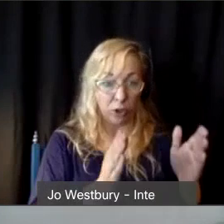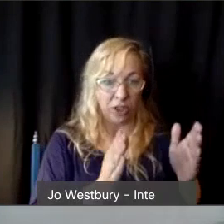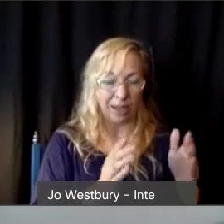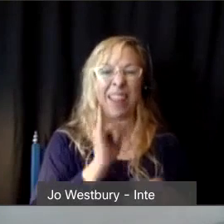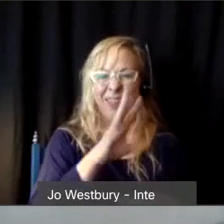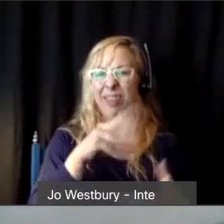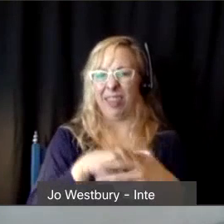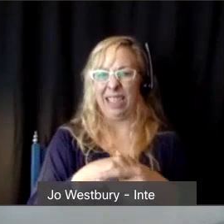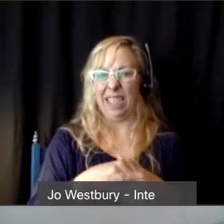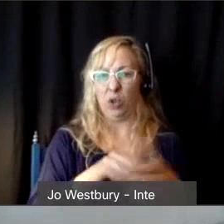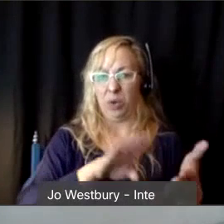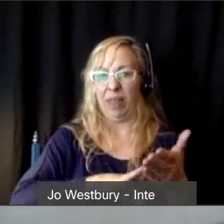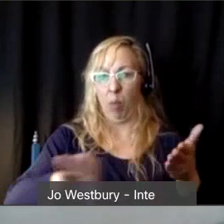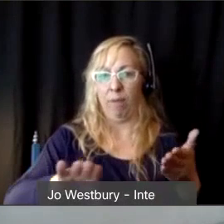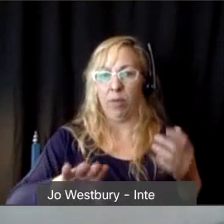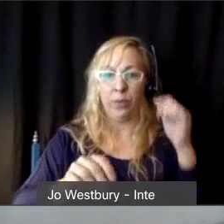that.